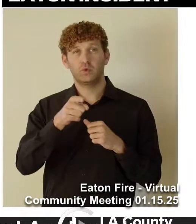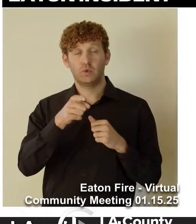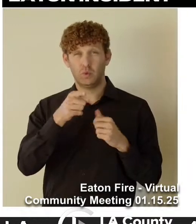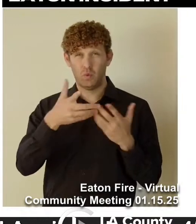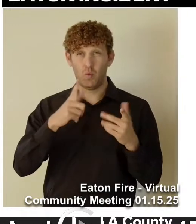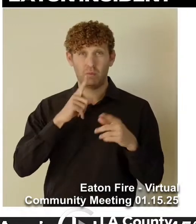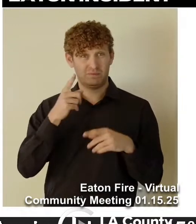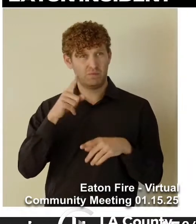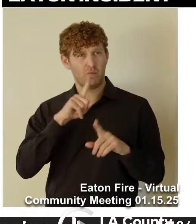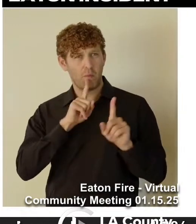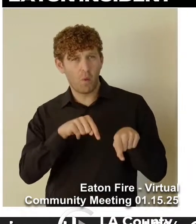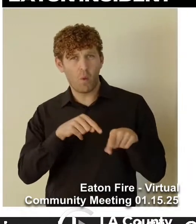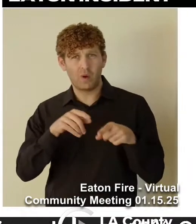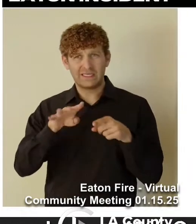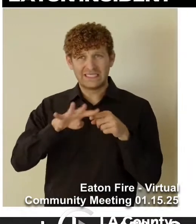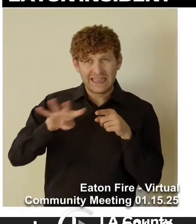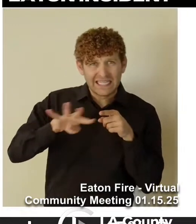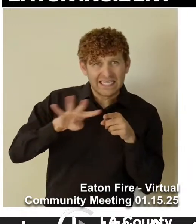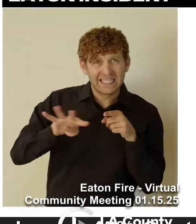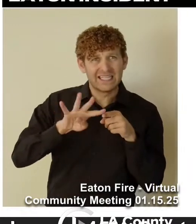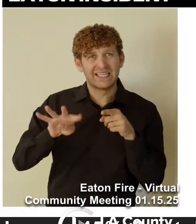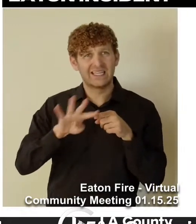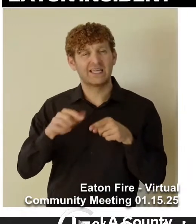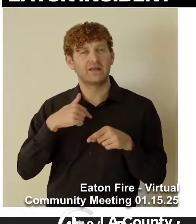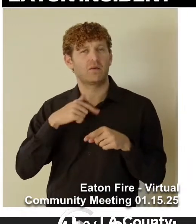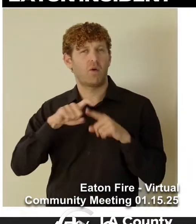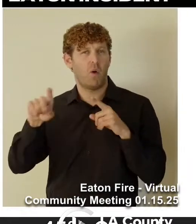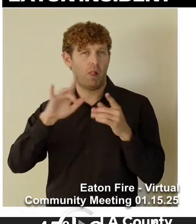contact SoCal Gas at